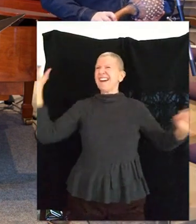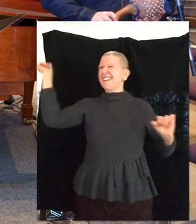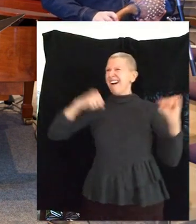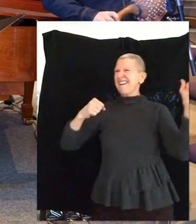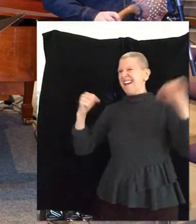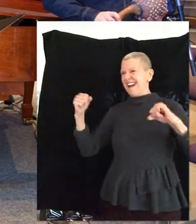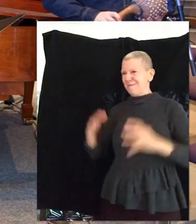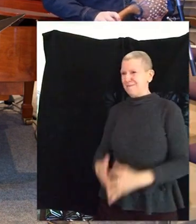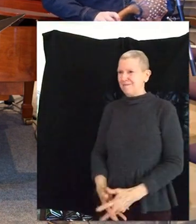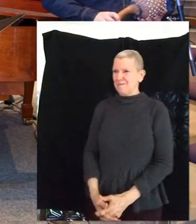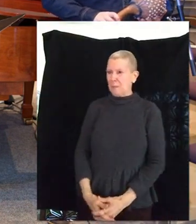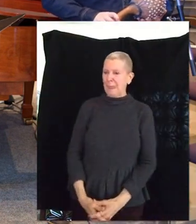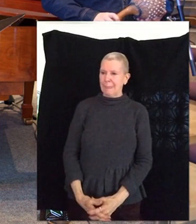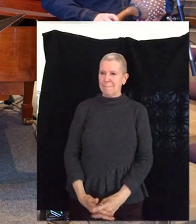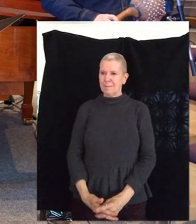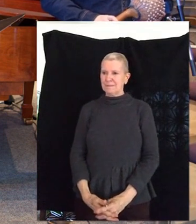yeah.